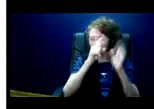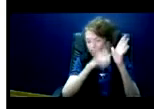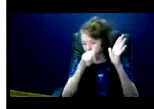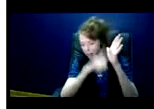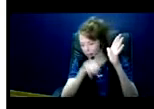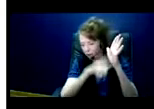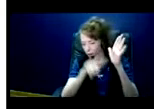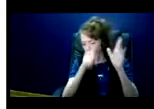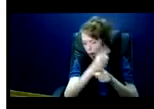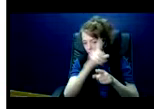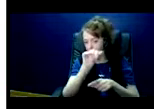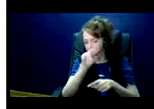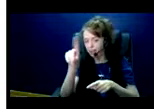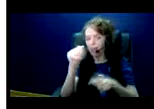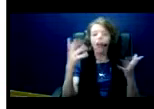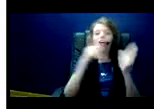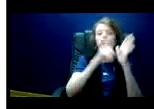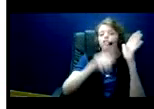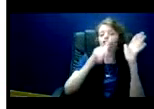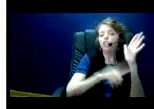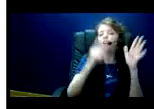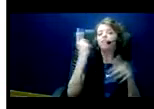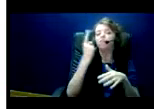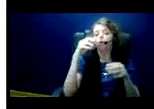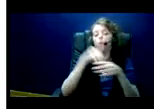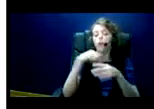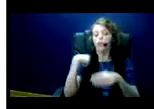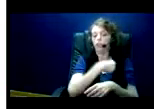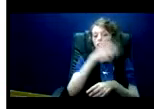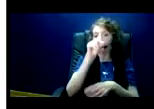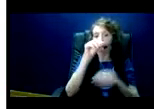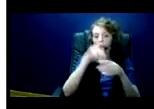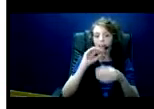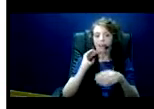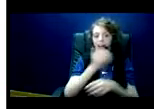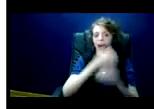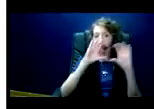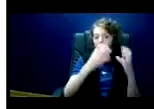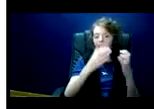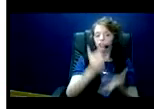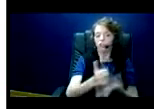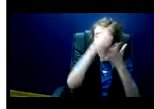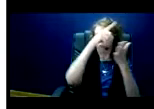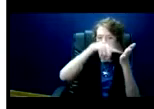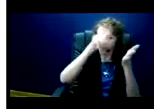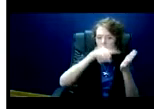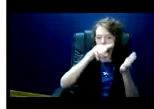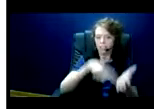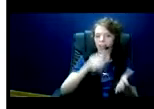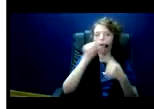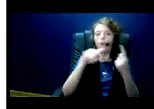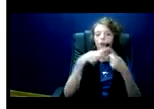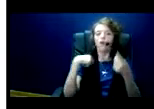right, Linda? So a check is something that we get in our Collab classes, which helps us check off, literally, when we have